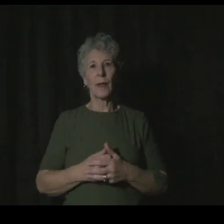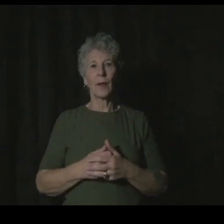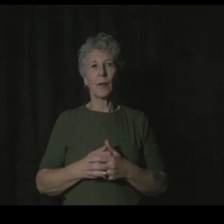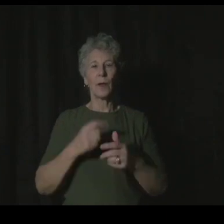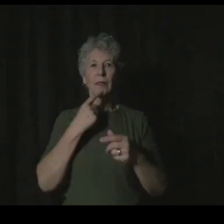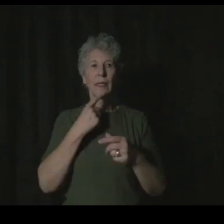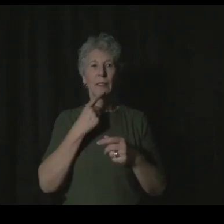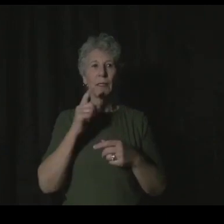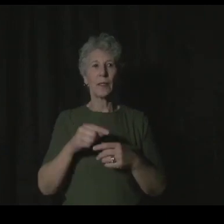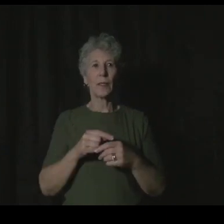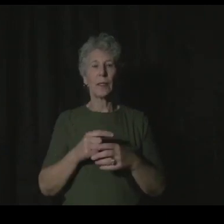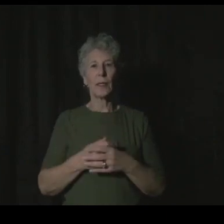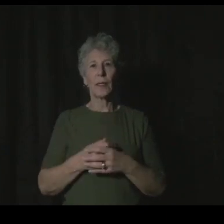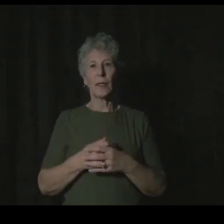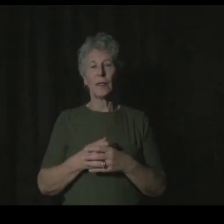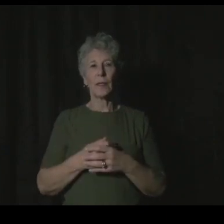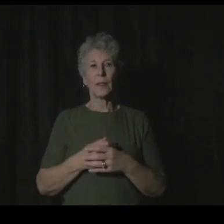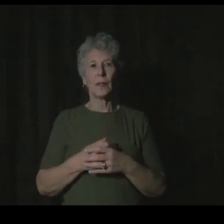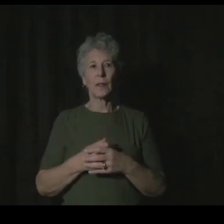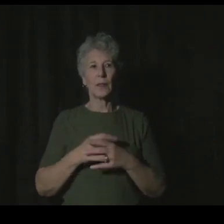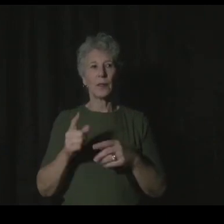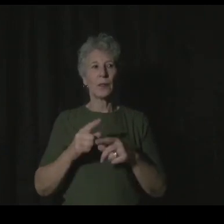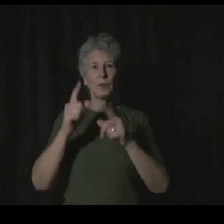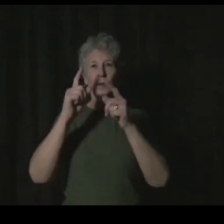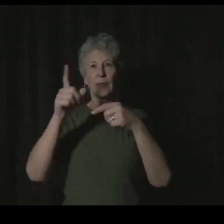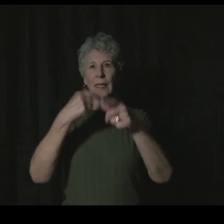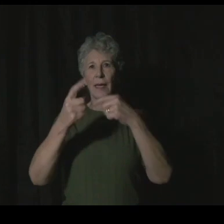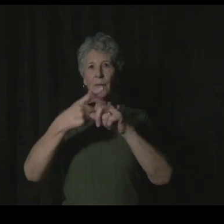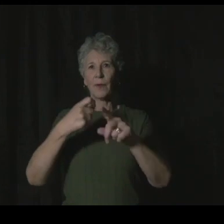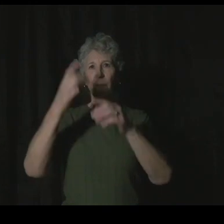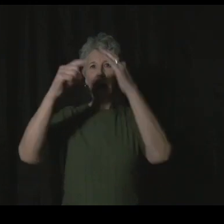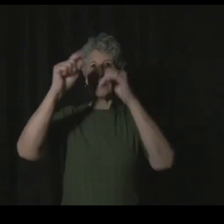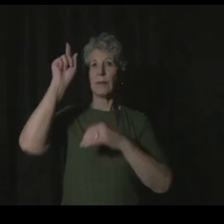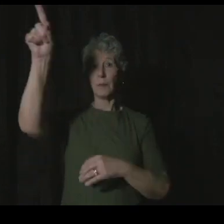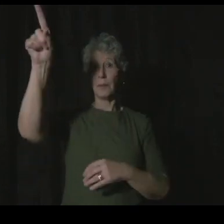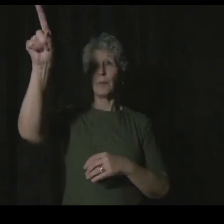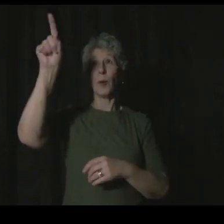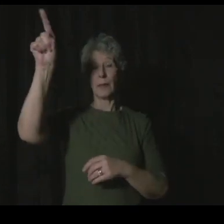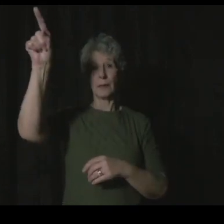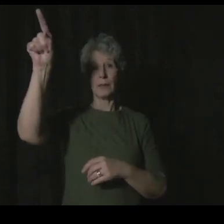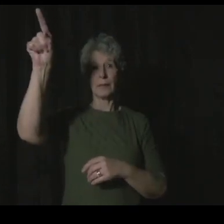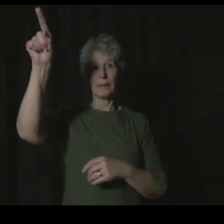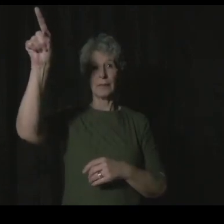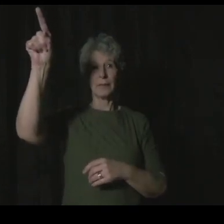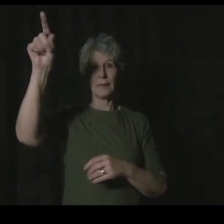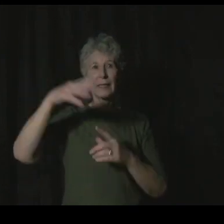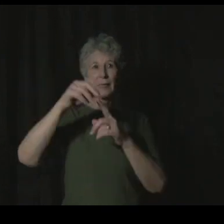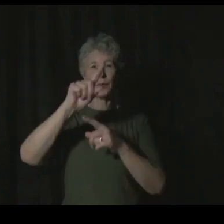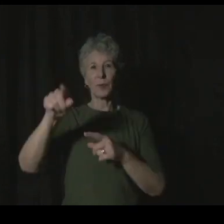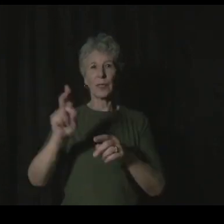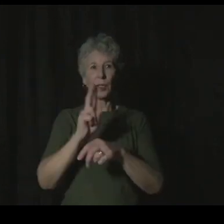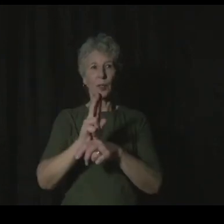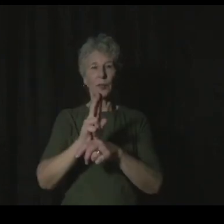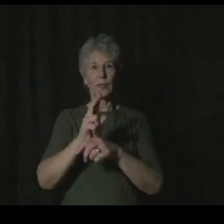heaven to earth, we're going to point up to heaven, like right now. There you go. Good job. Except you're going to use both hands.